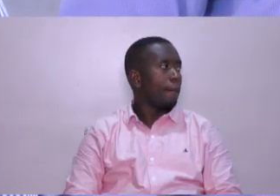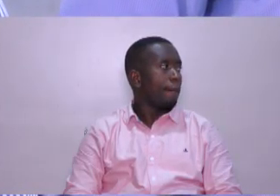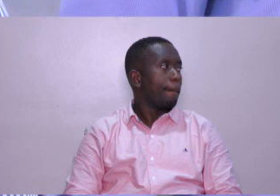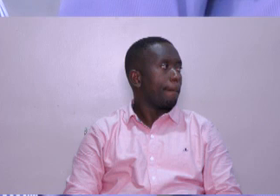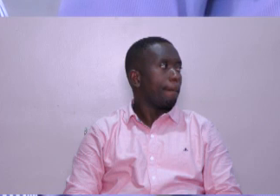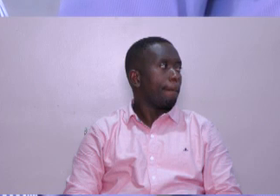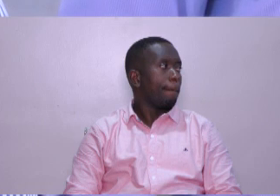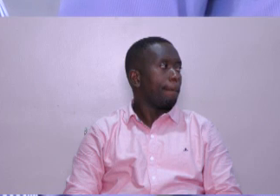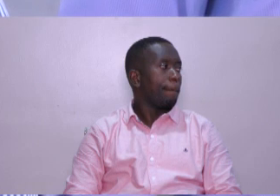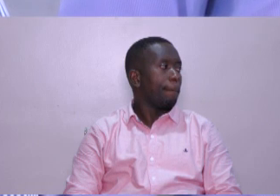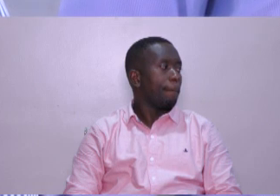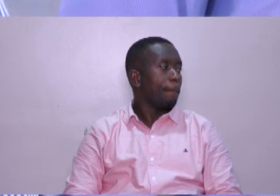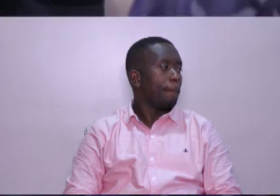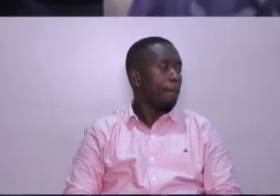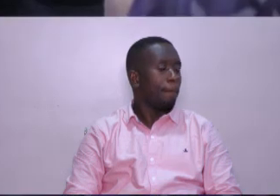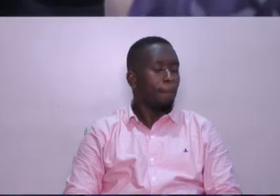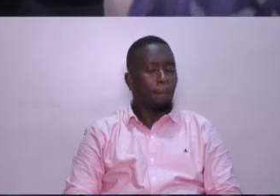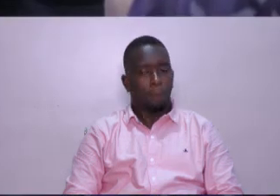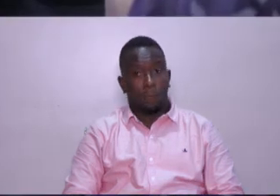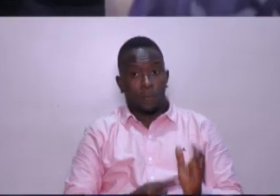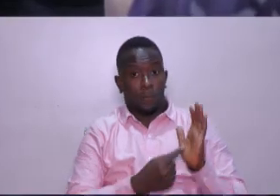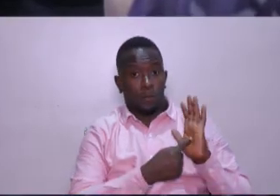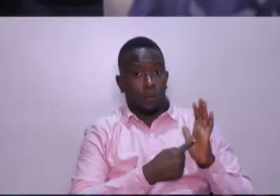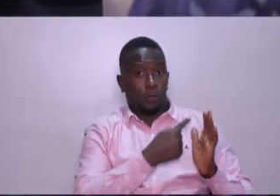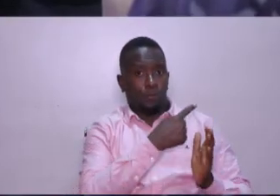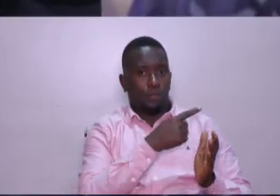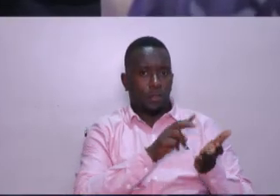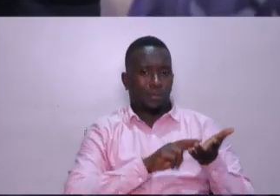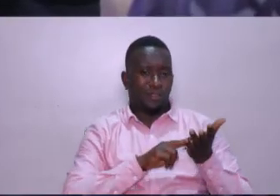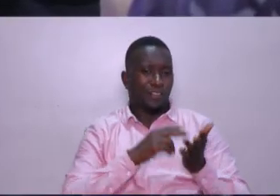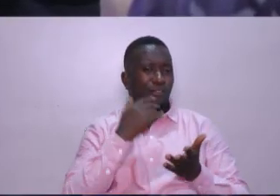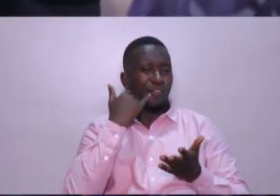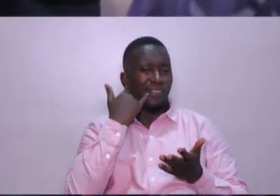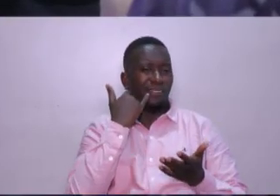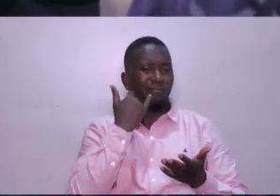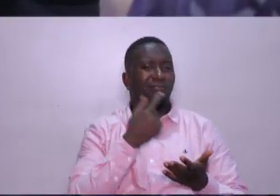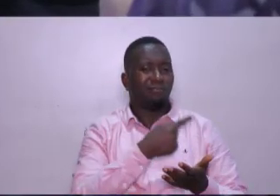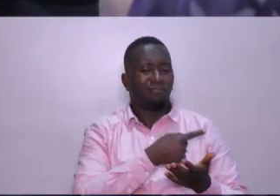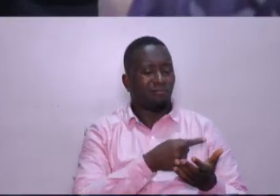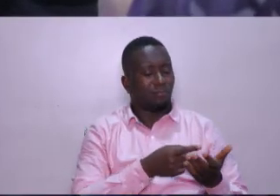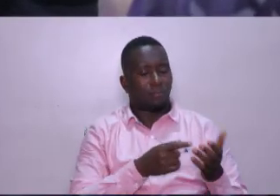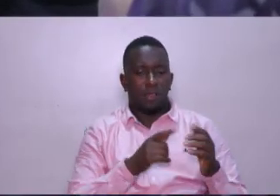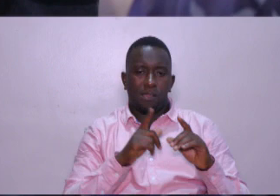example, if we are if this one go to next.